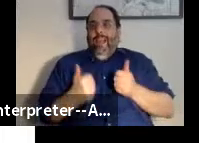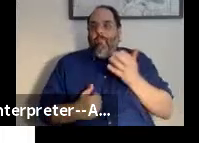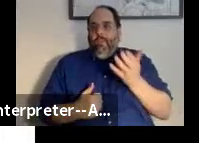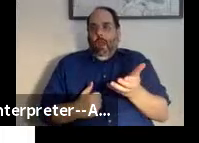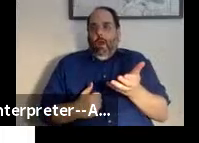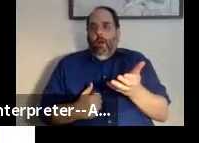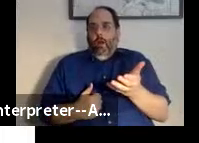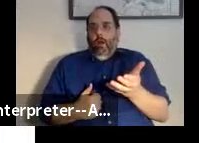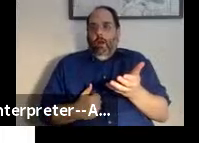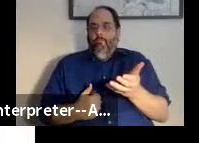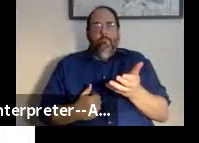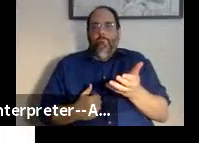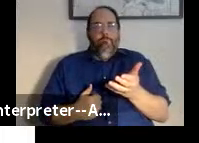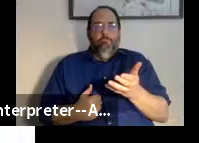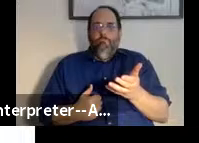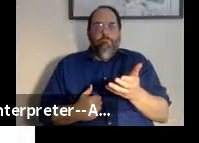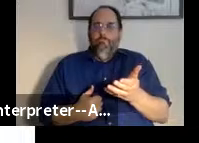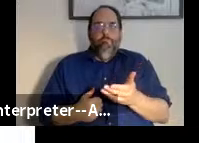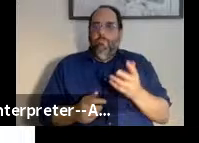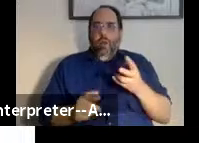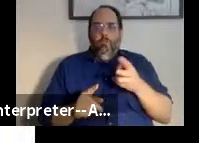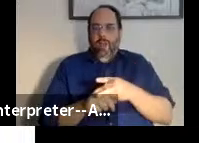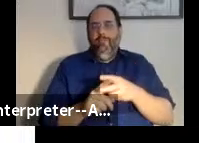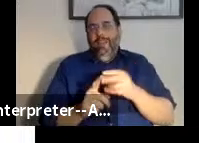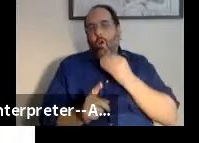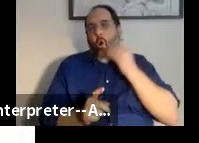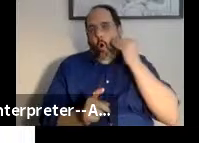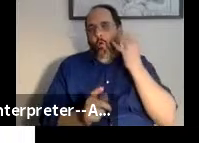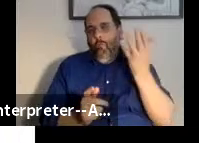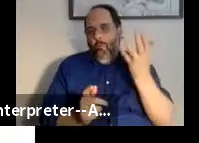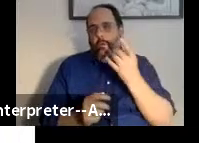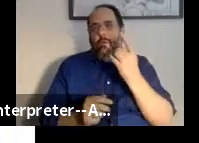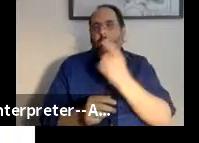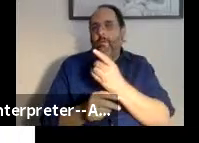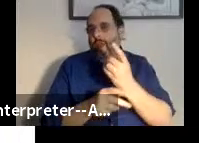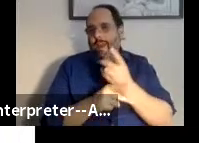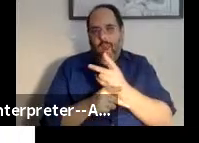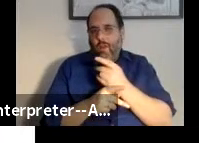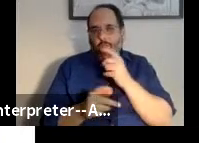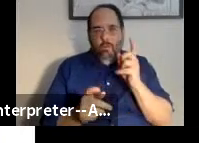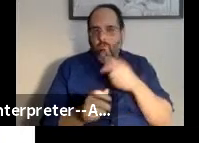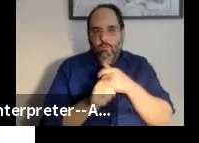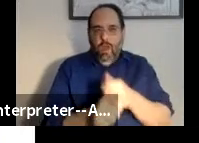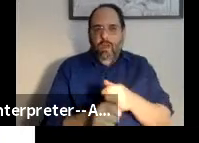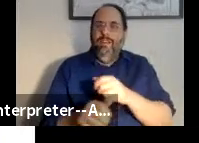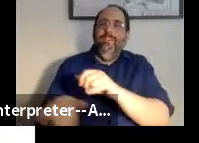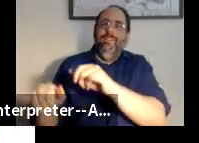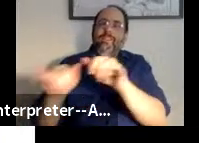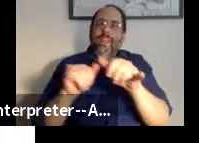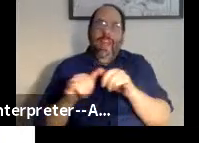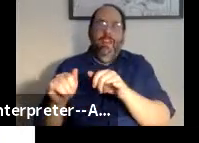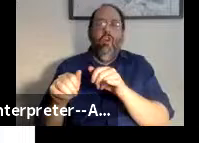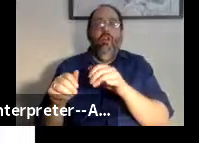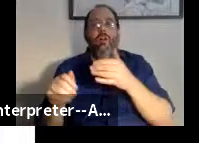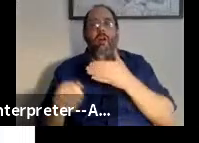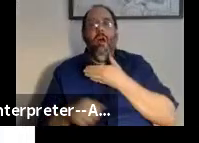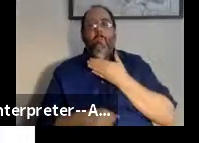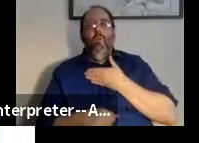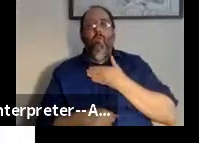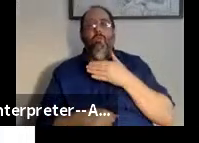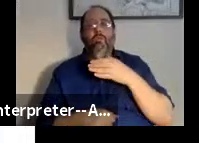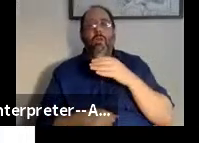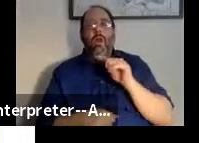lives in the facility. So a home run daycare facility. And also the standard states that amusement attractions are not